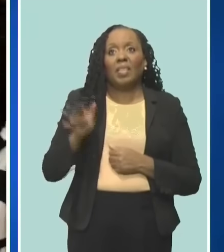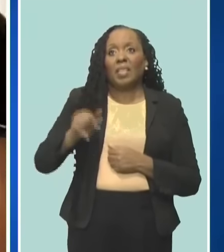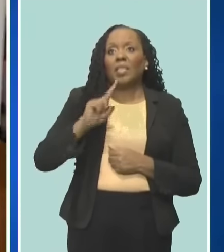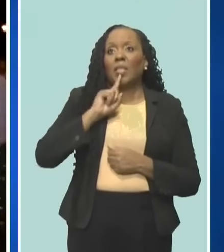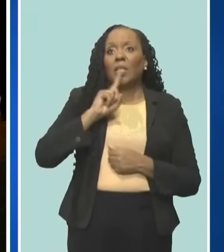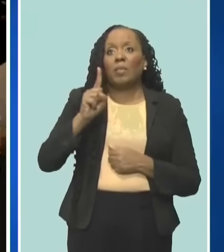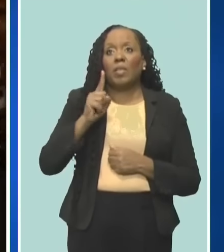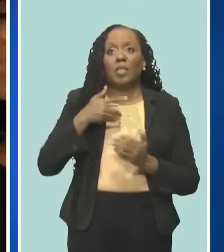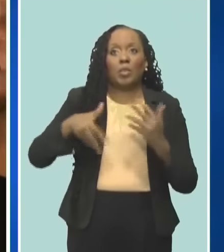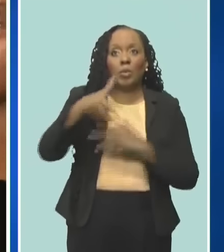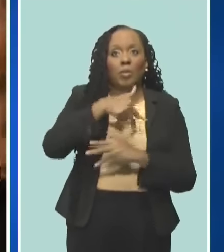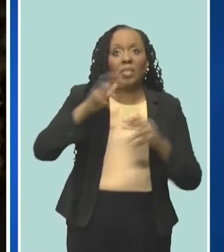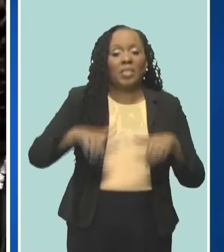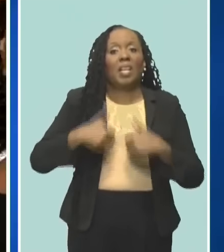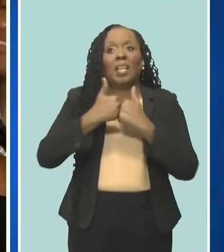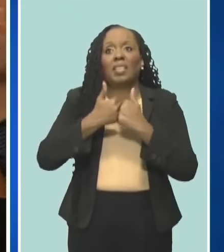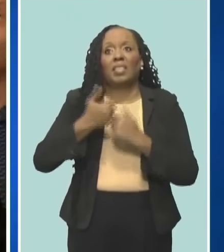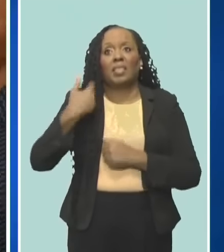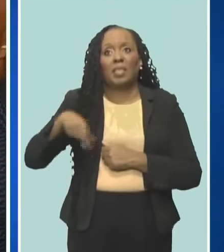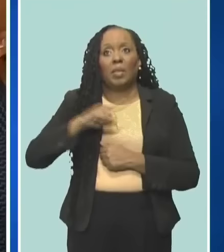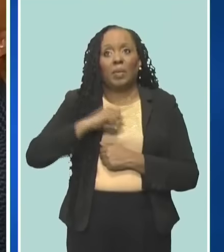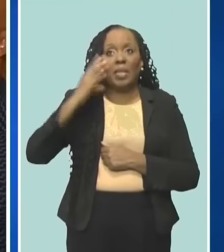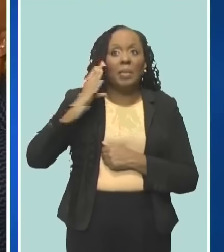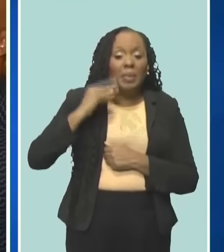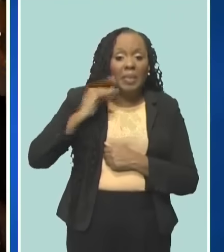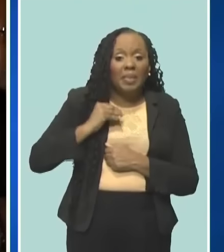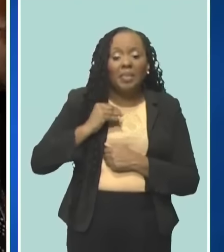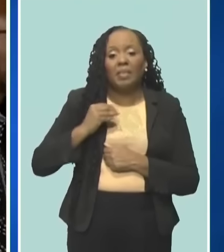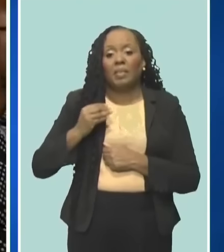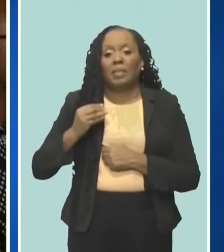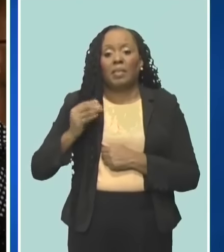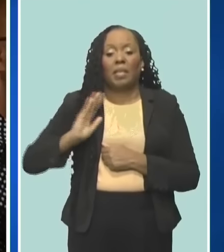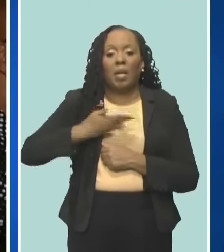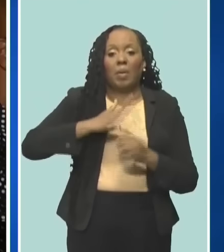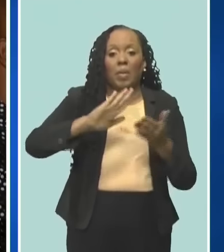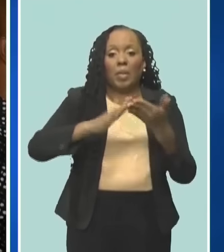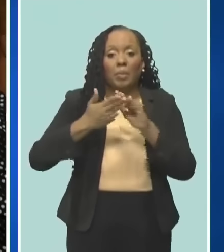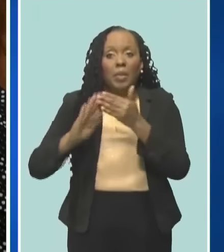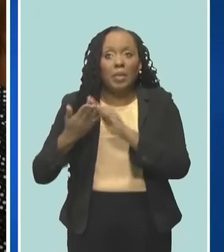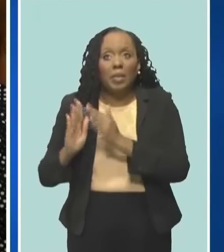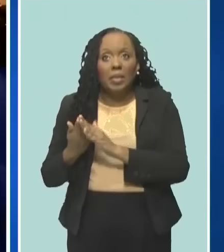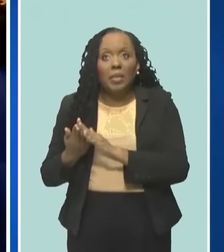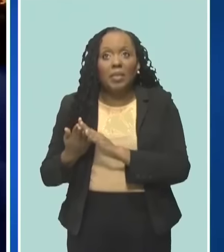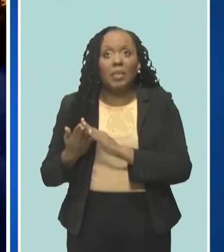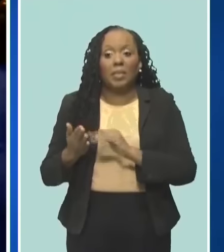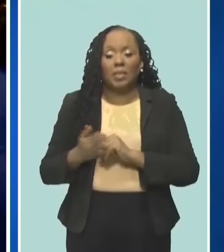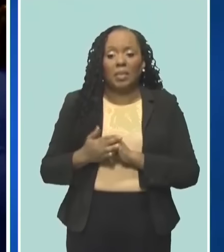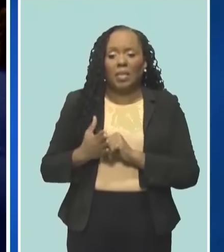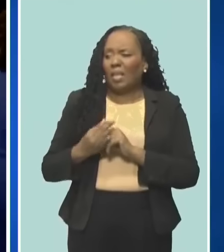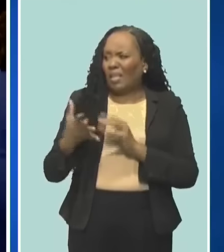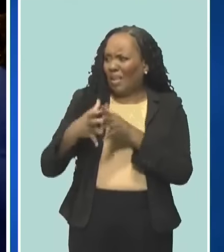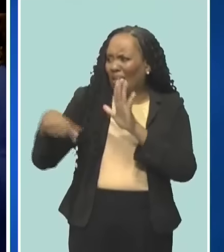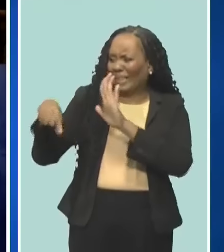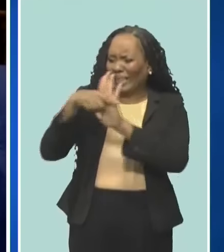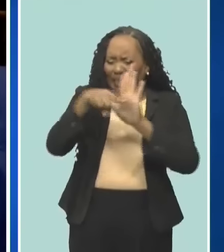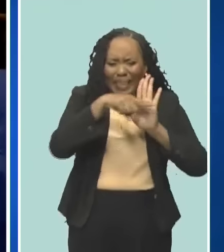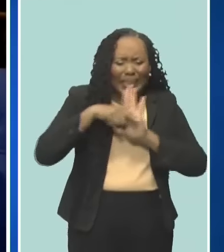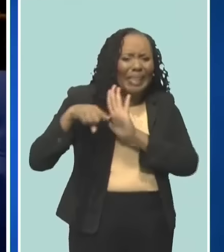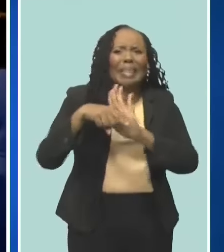challenges which face us today within our communities, and the negative aspect. And